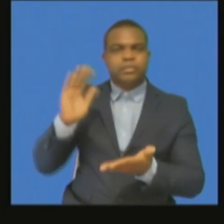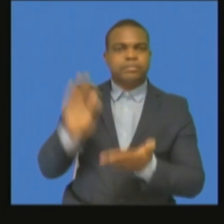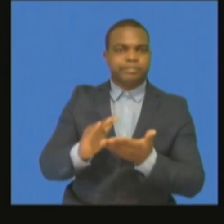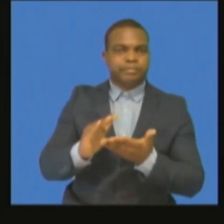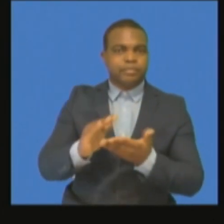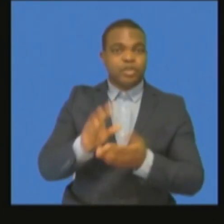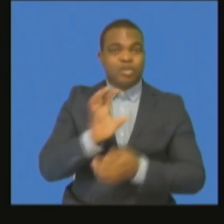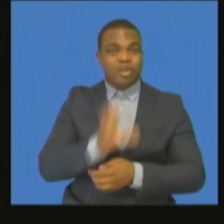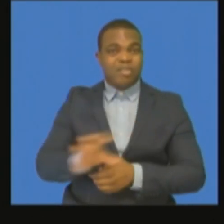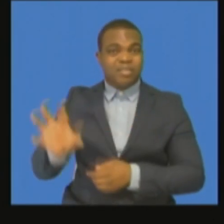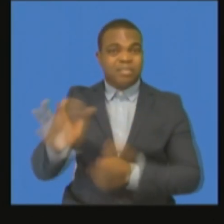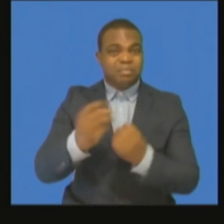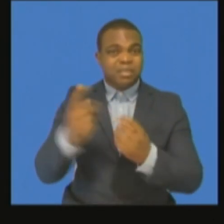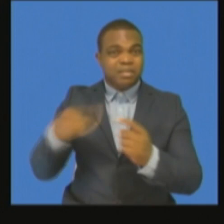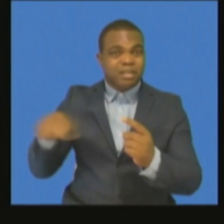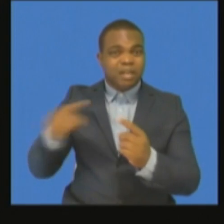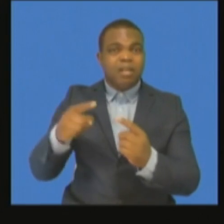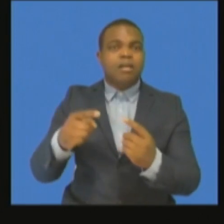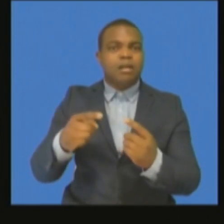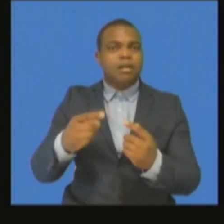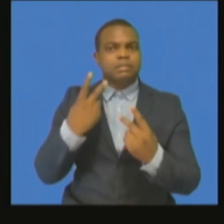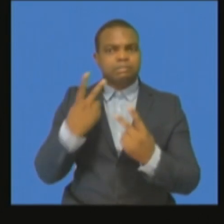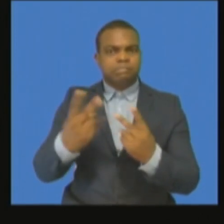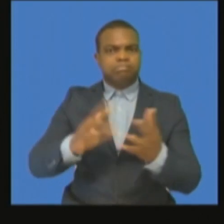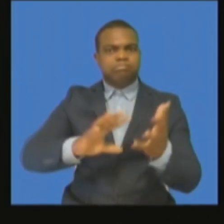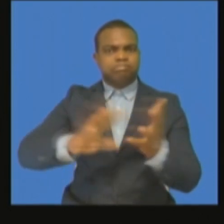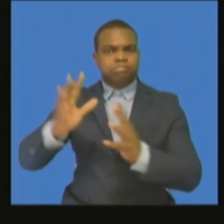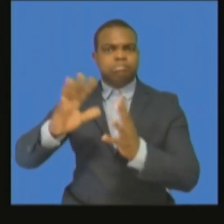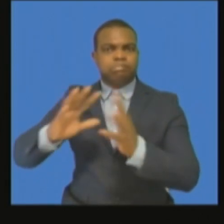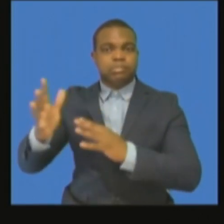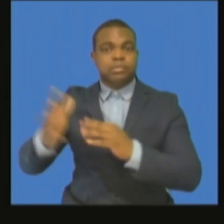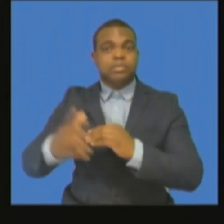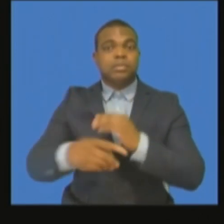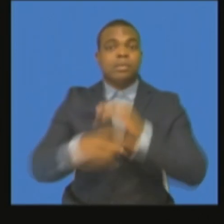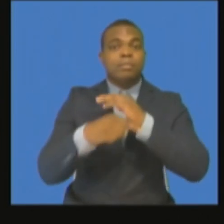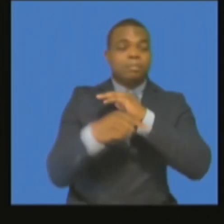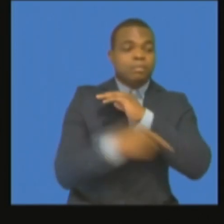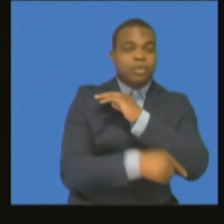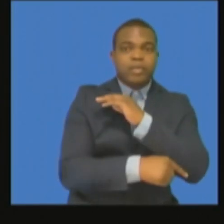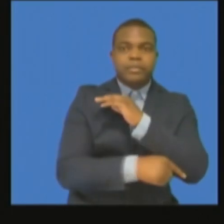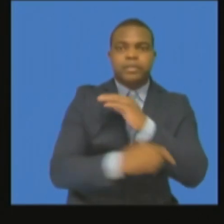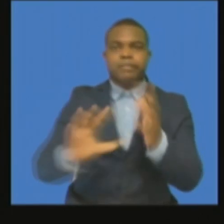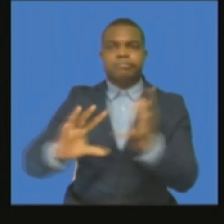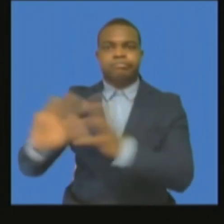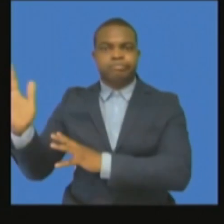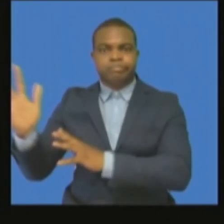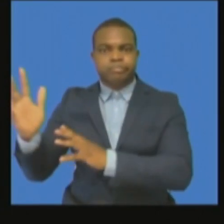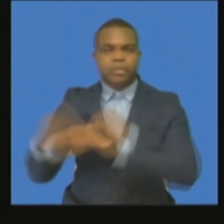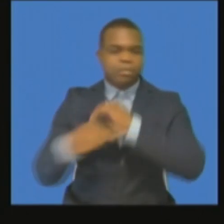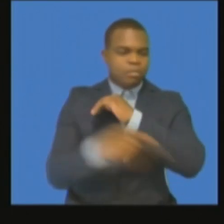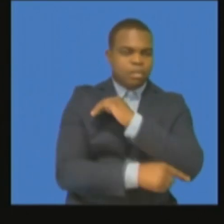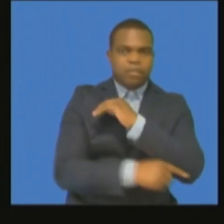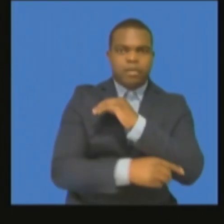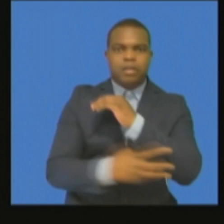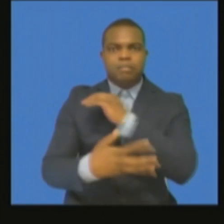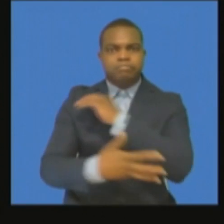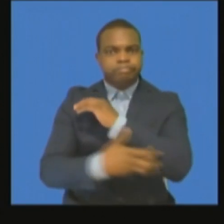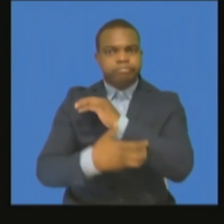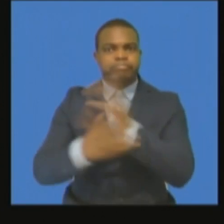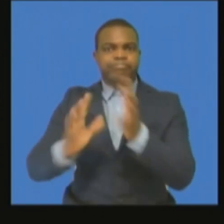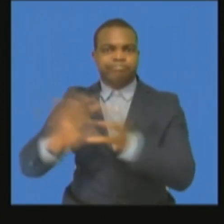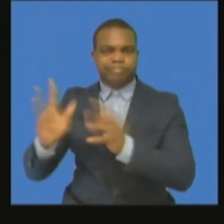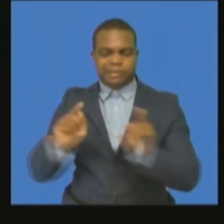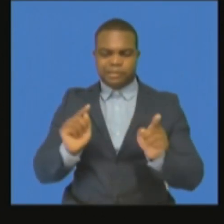considerable resources, and hence the focus of the Addis Ababa Action Agenda on the matter of domestic resource